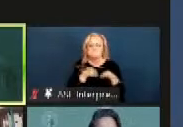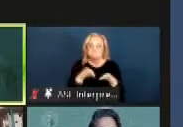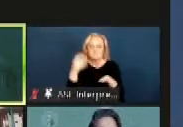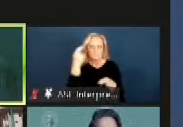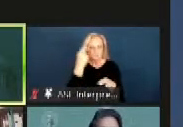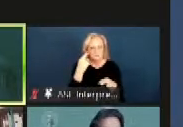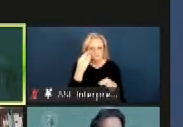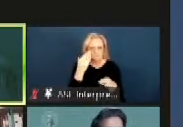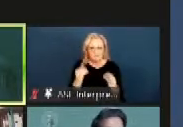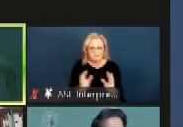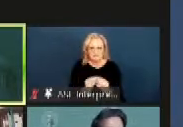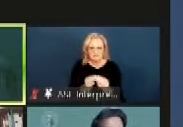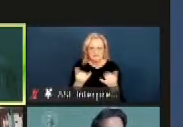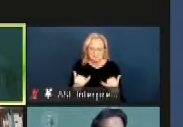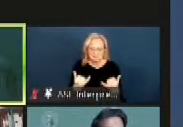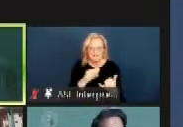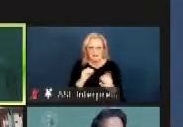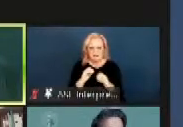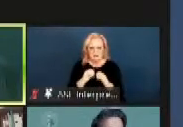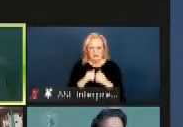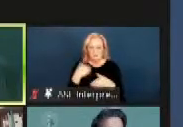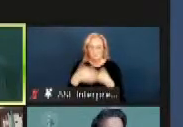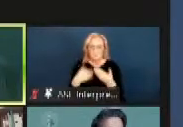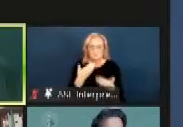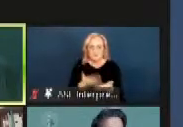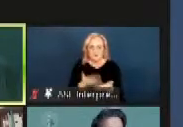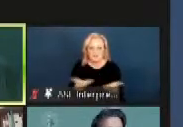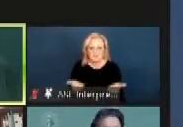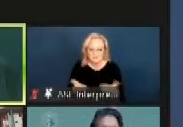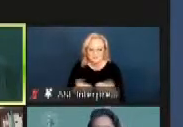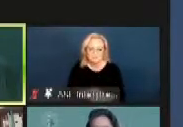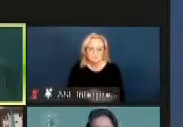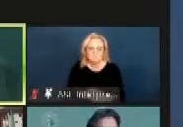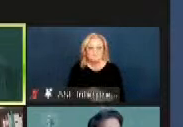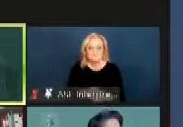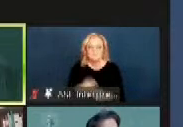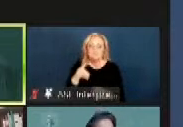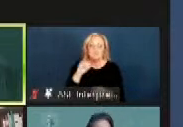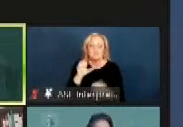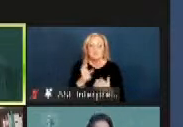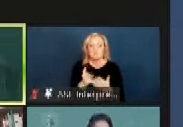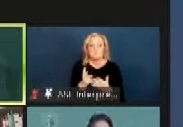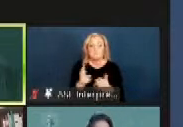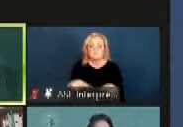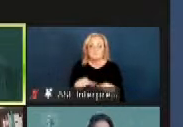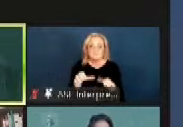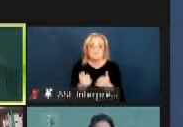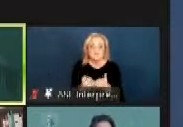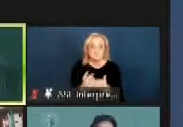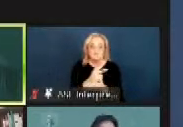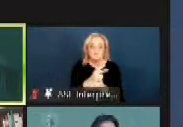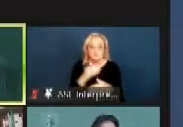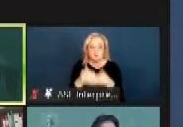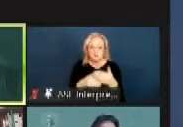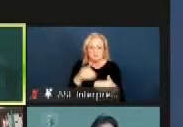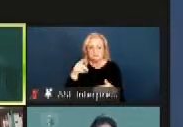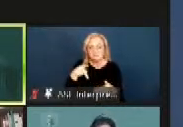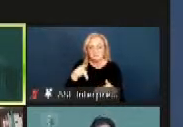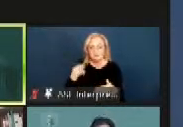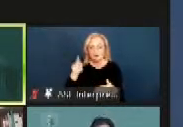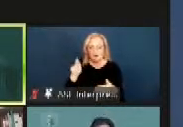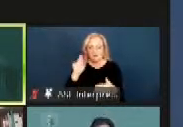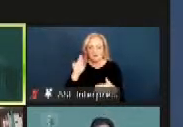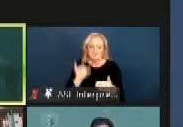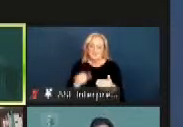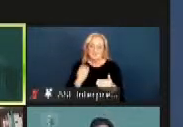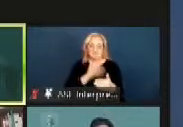and a little bit about how we got here. The Public Performance Review process, or PPR, is our updated approach to public